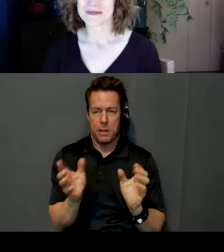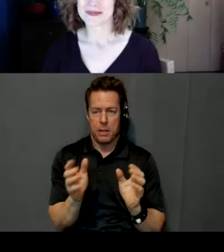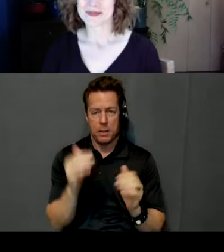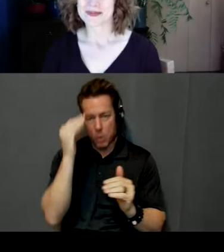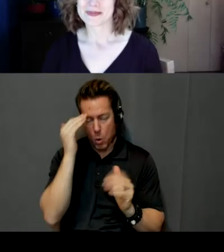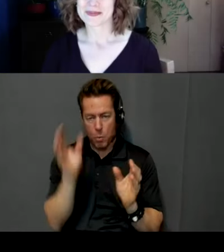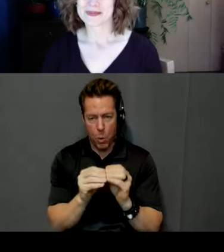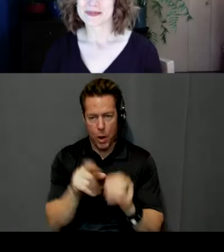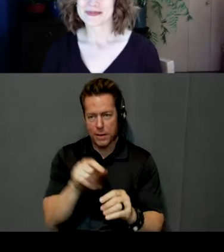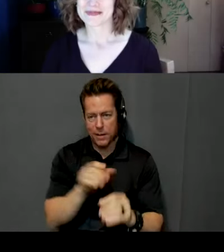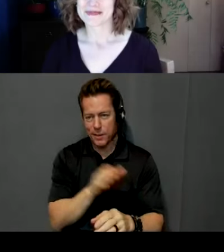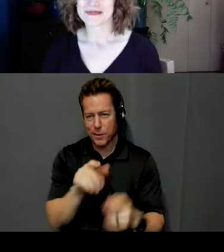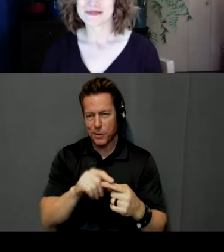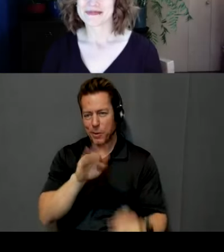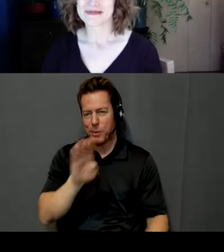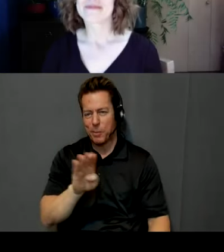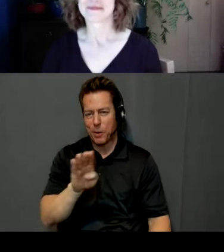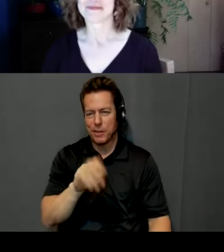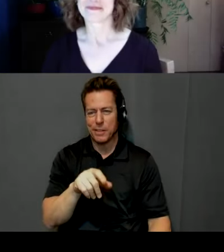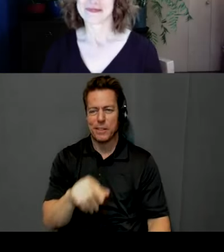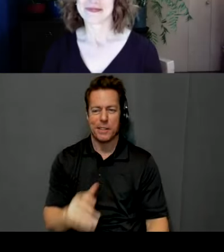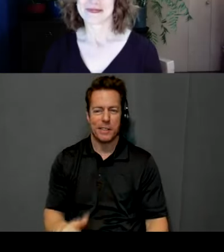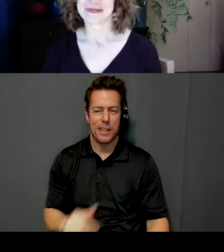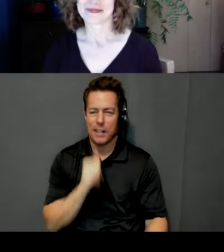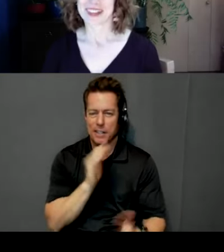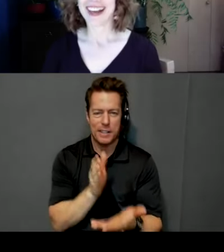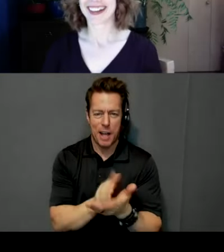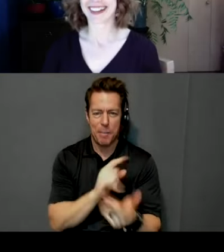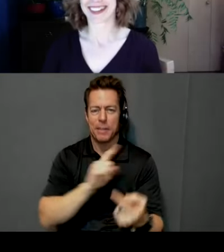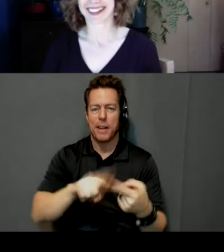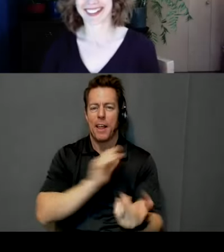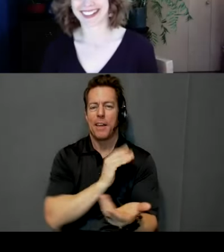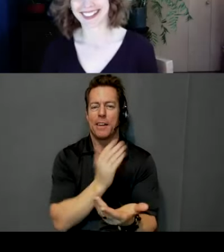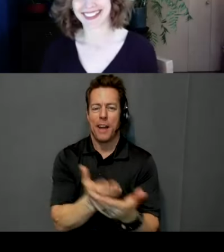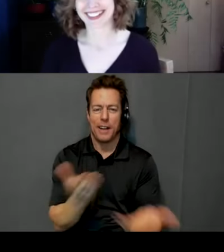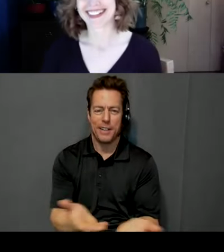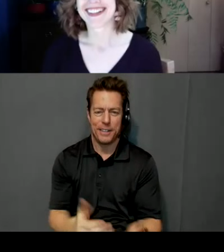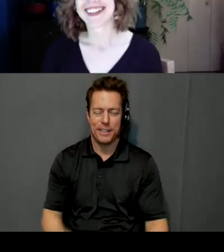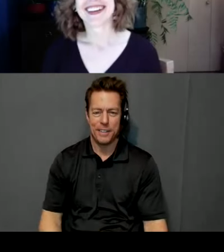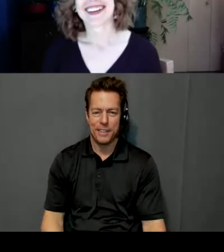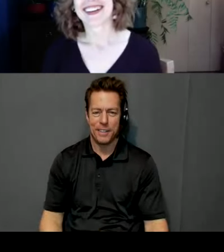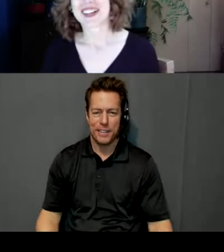to go to Boise, and I had to be in this residency. And I didn't stop until I got here.